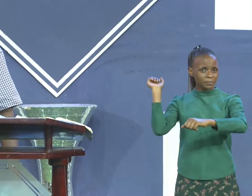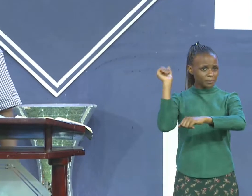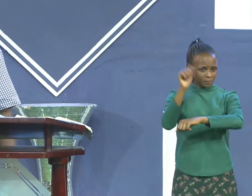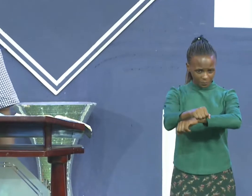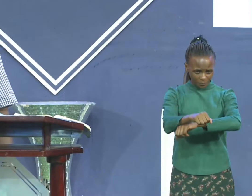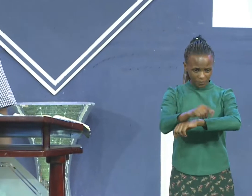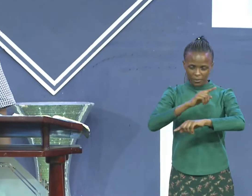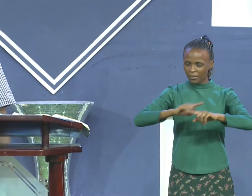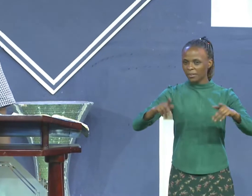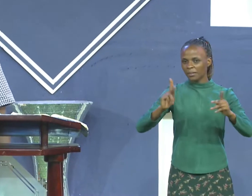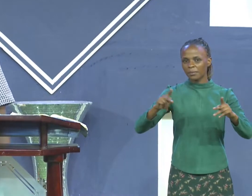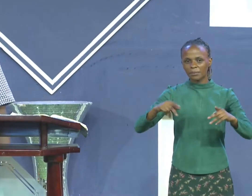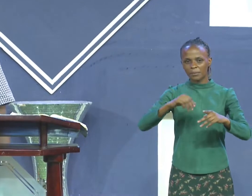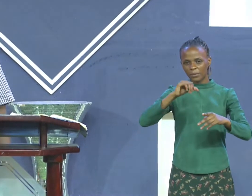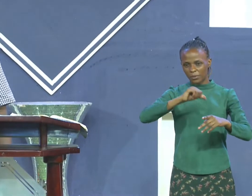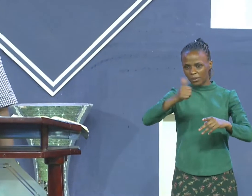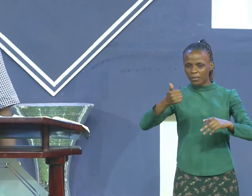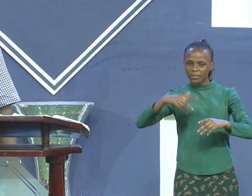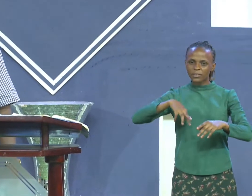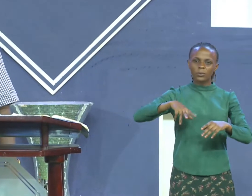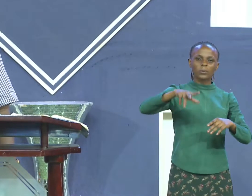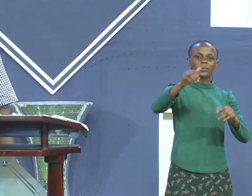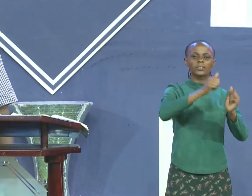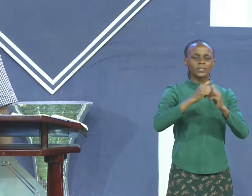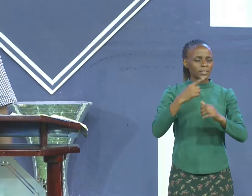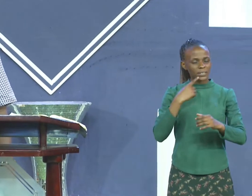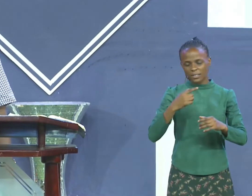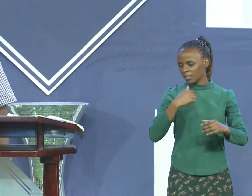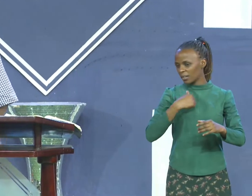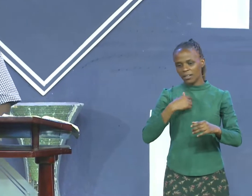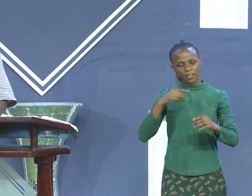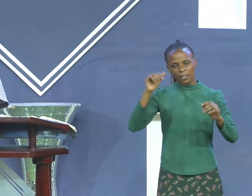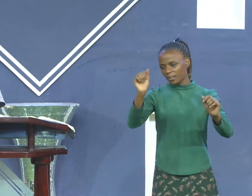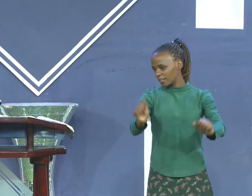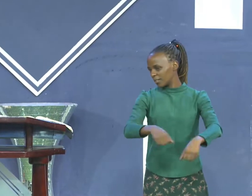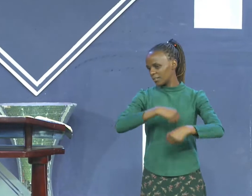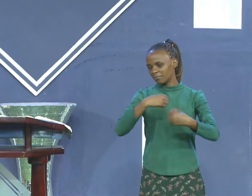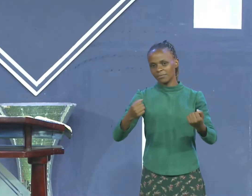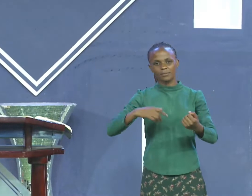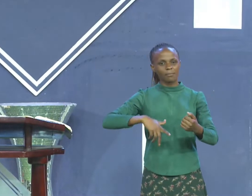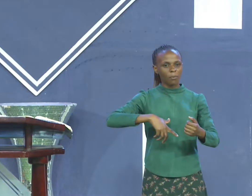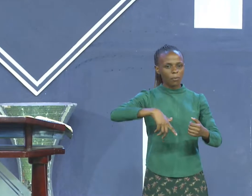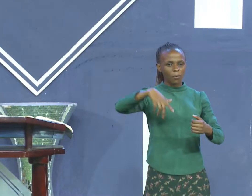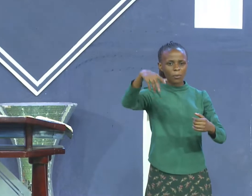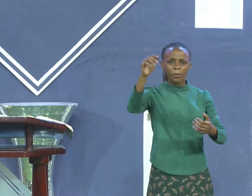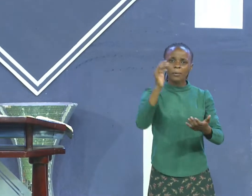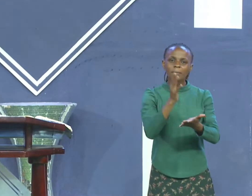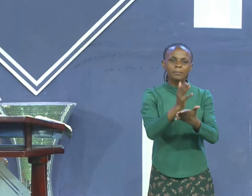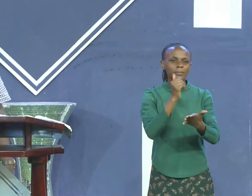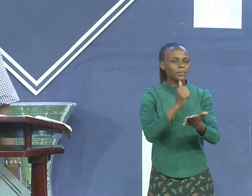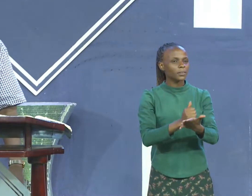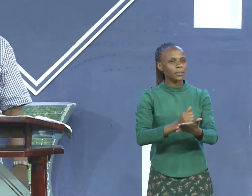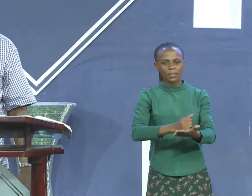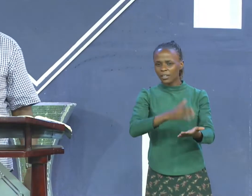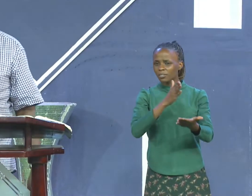okugiwangula. Naye abantu abayambukira wamu naye ne bagamba nti tetuyinza kwambuka ku bantu abo, kubanga